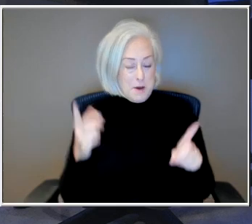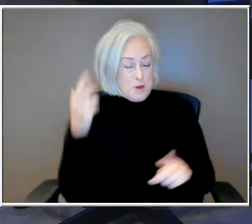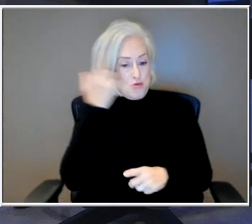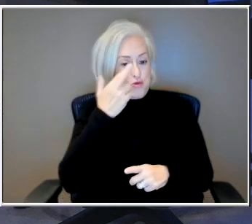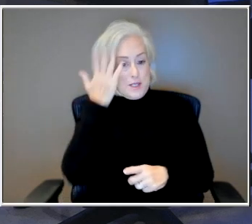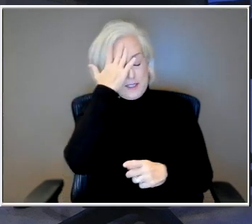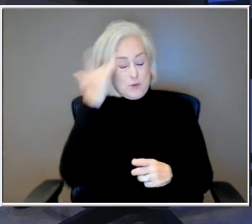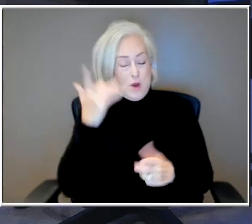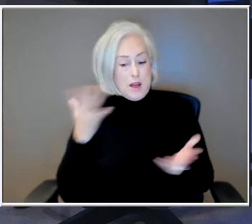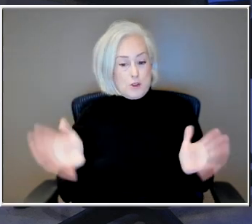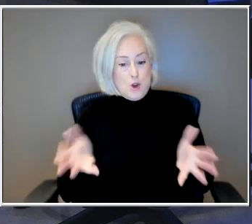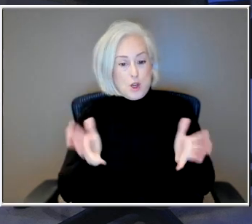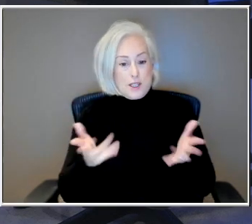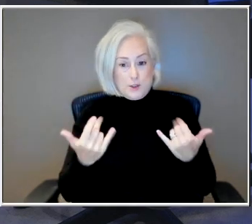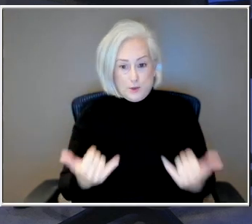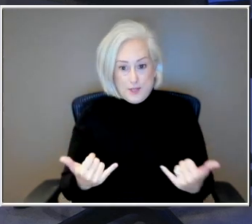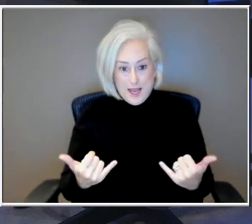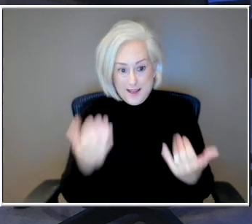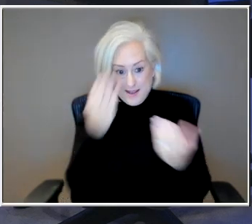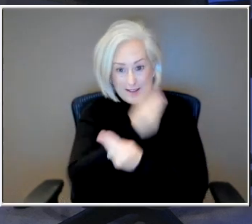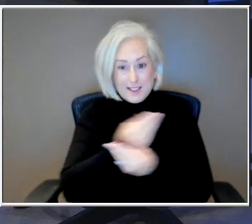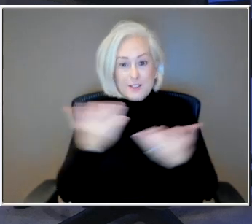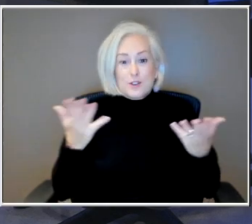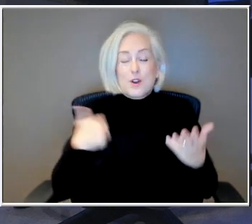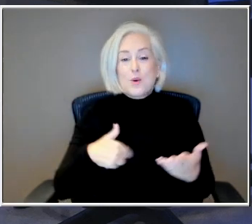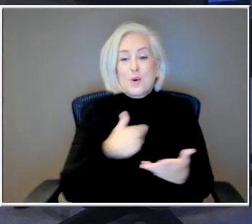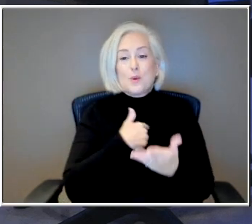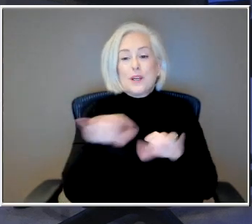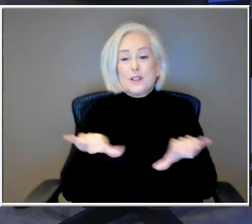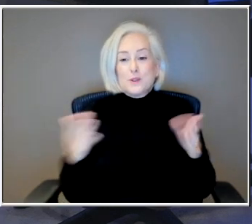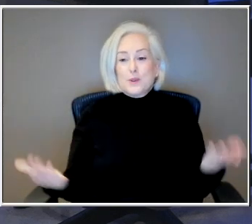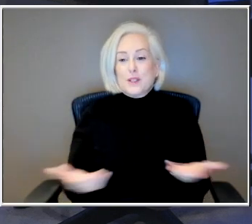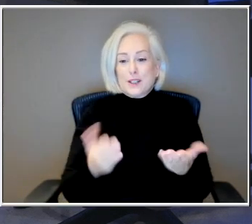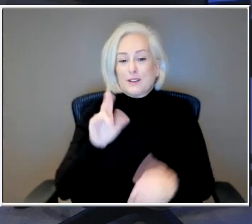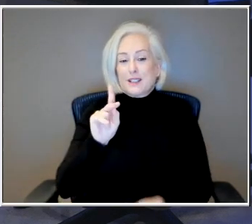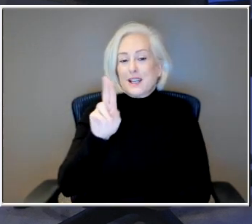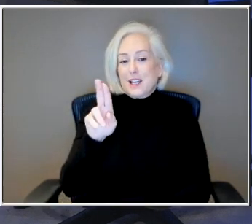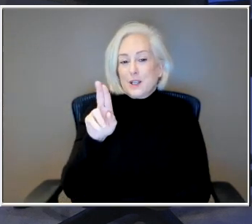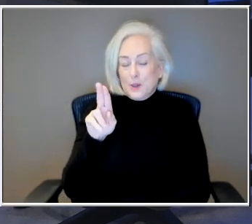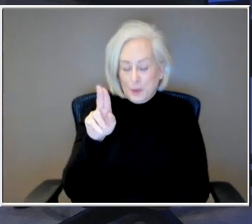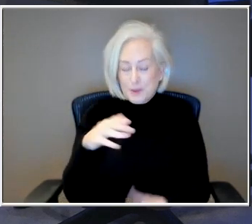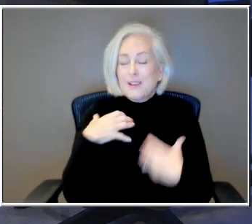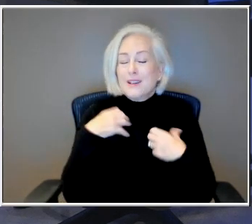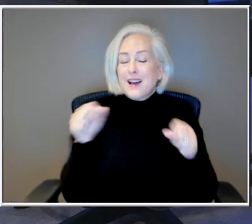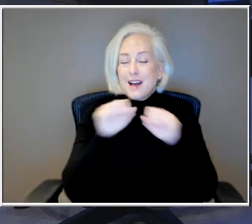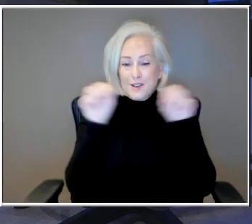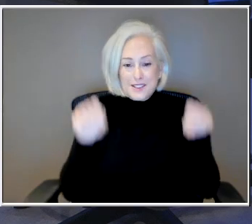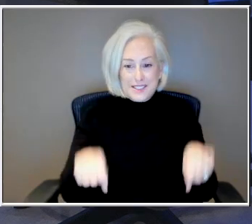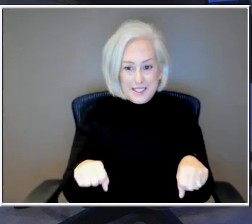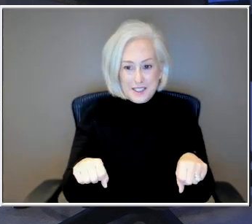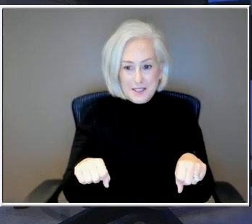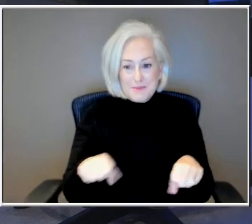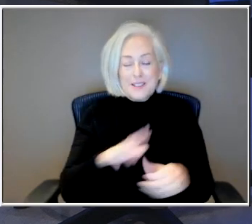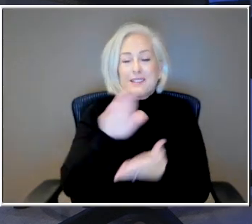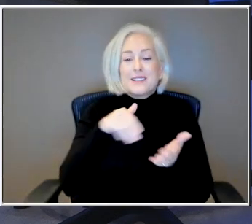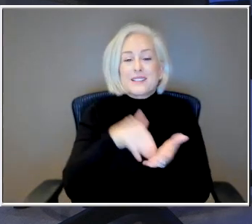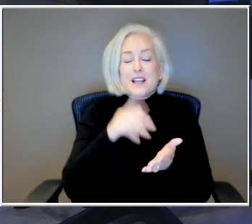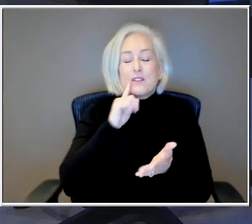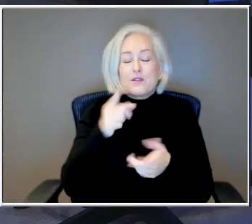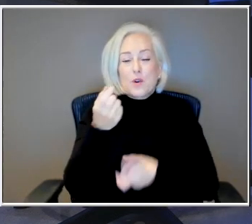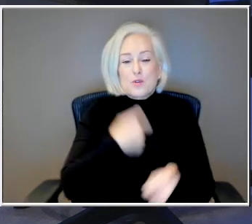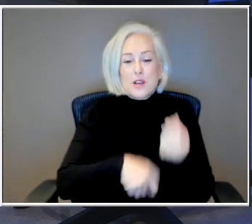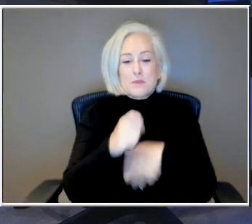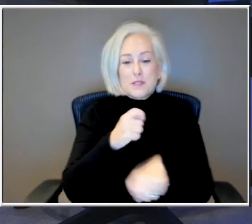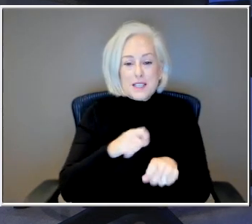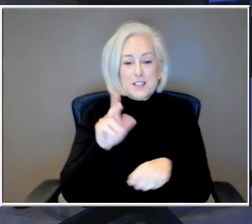let everyone know that we now do that here at the health system. The Center for Transplantation at the University of Kansas Health System now has